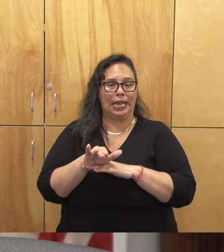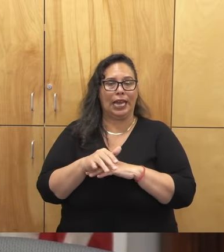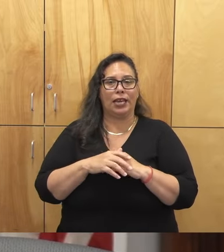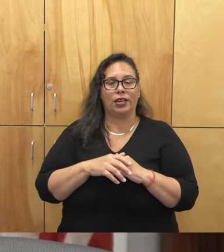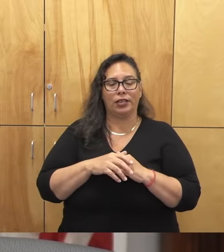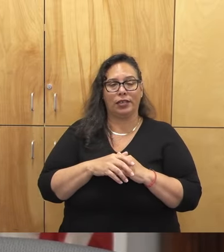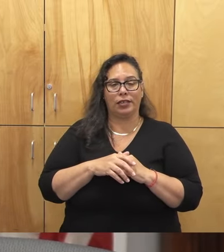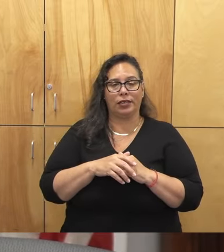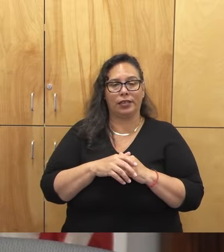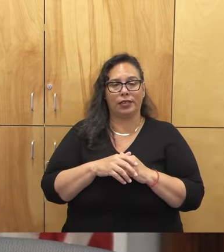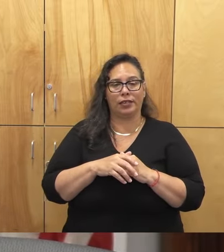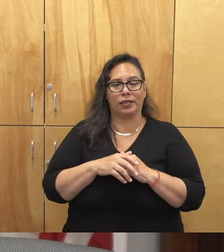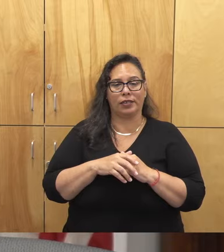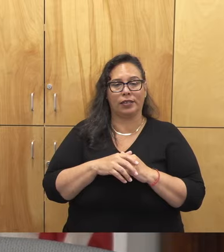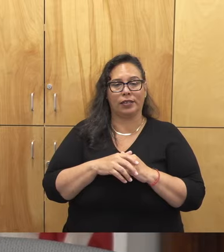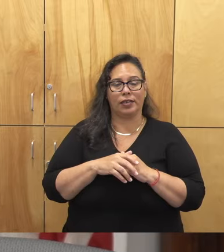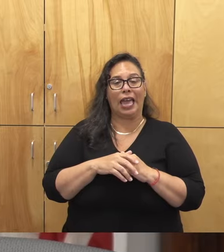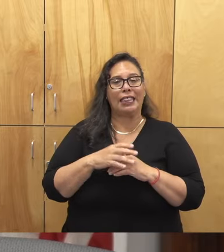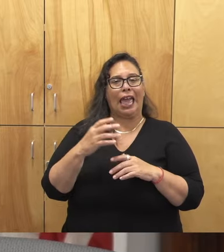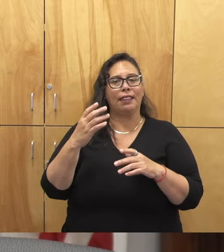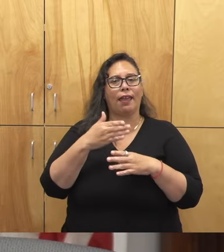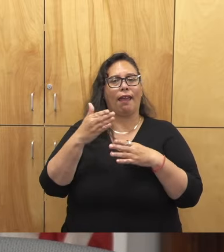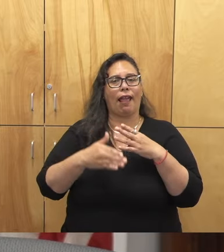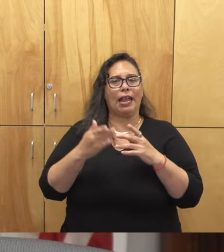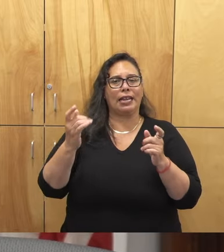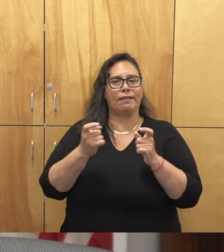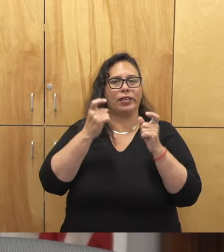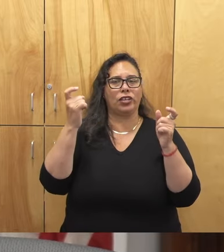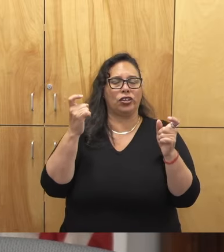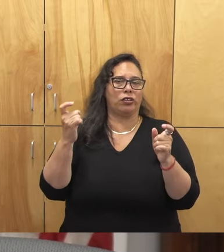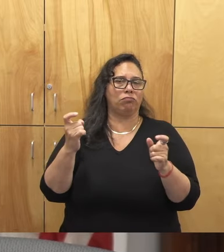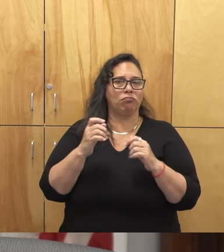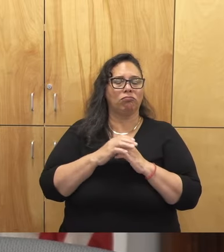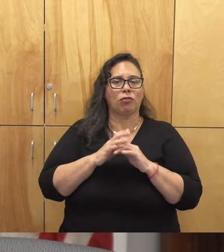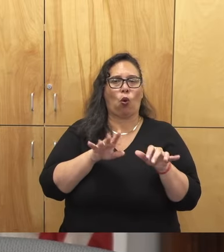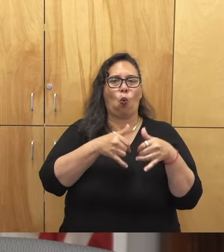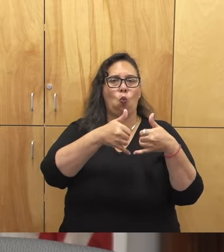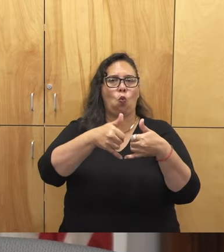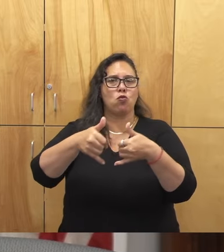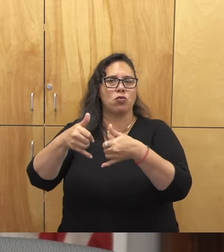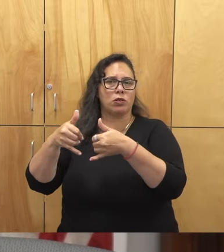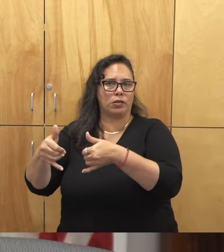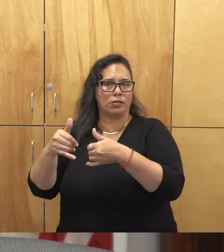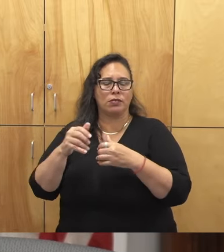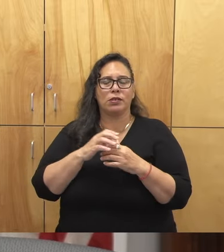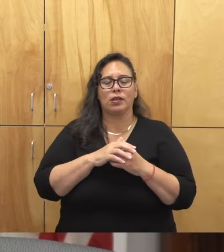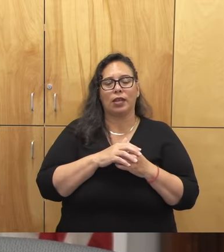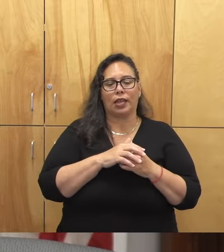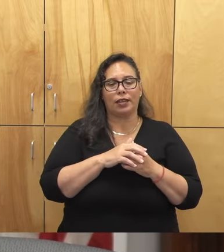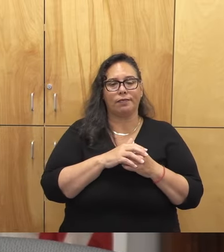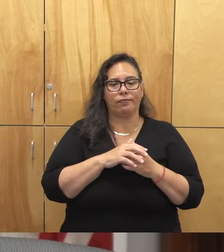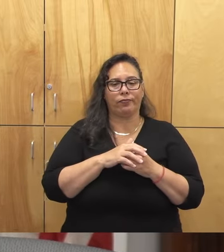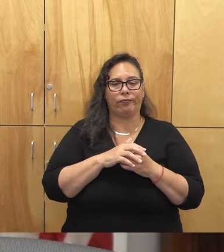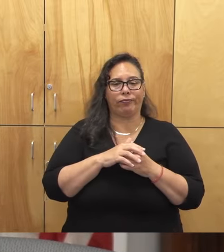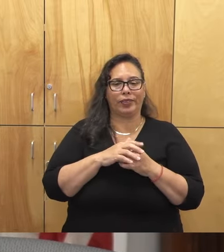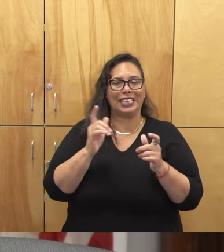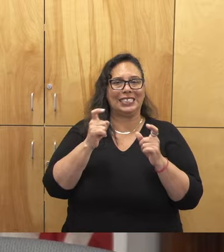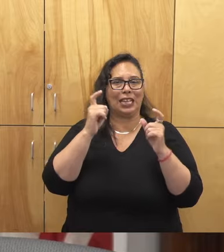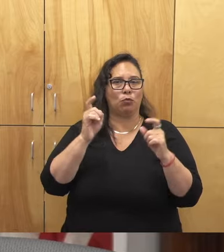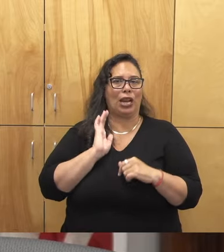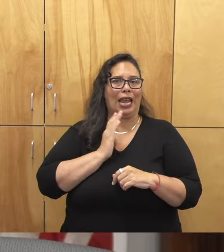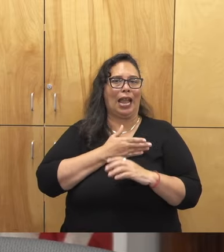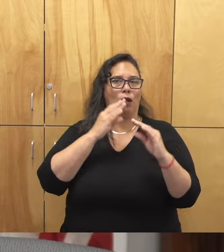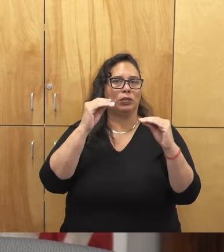its end of year celebration and an award ceremony, you know, celebrating our